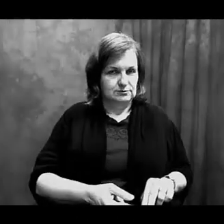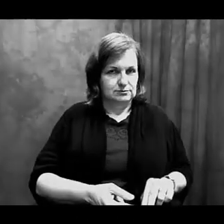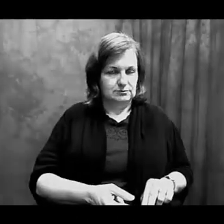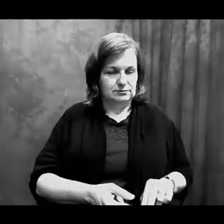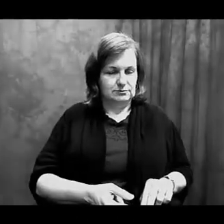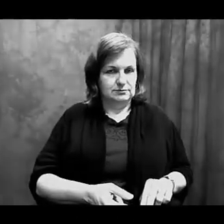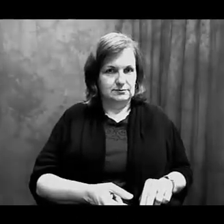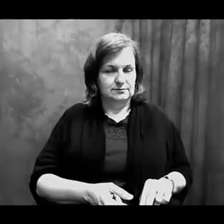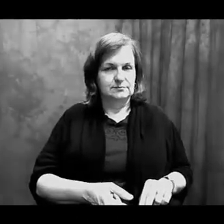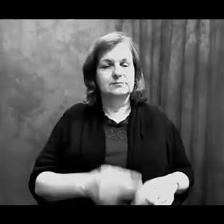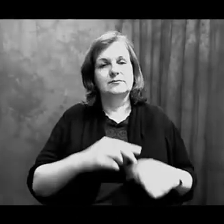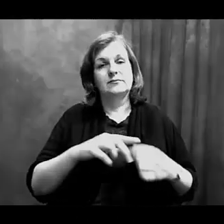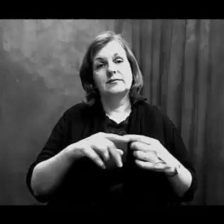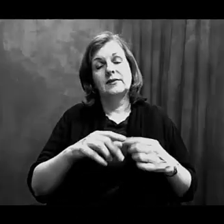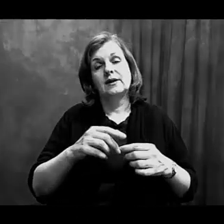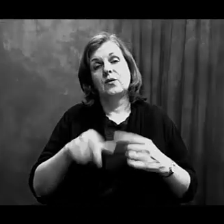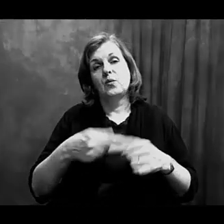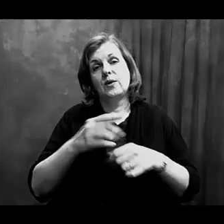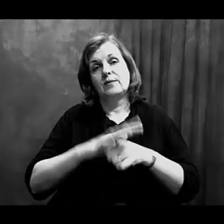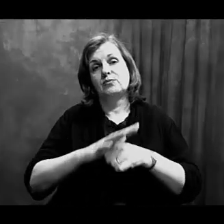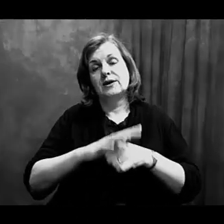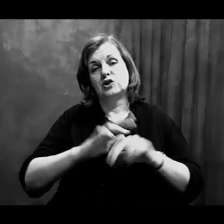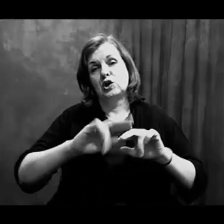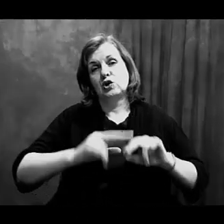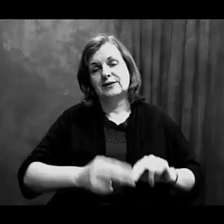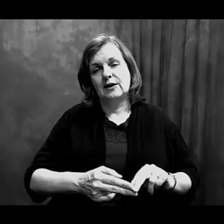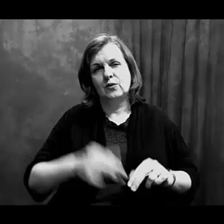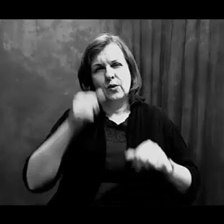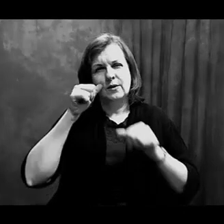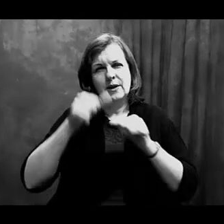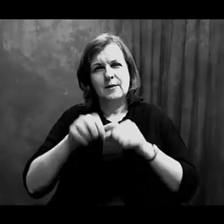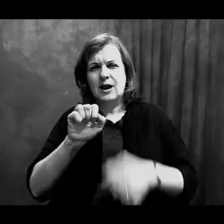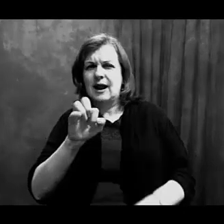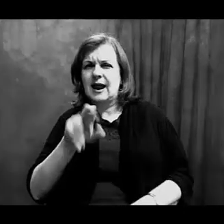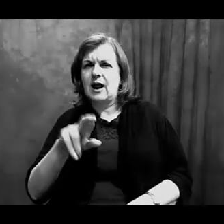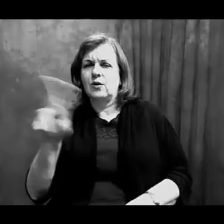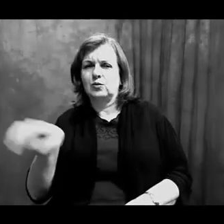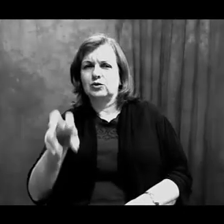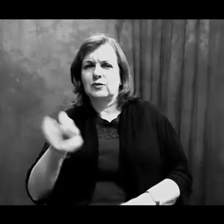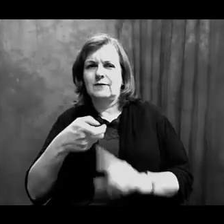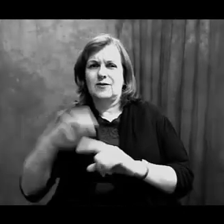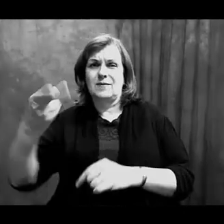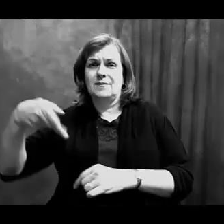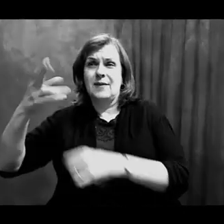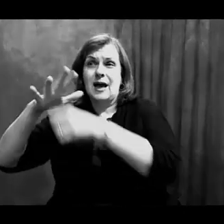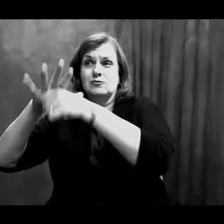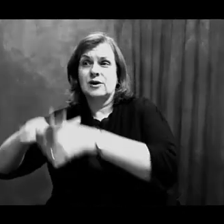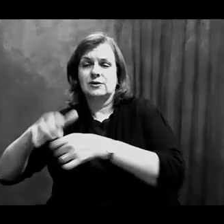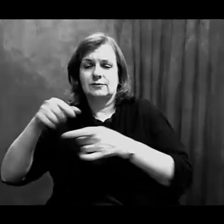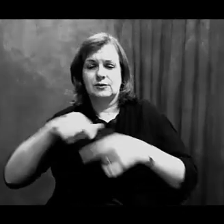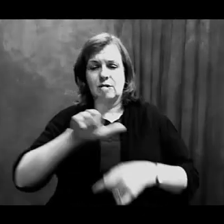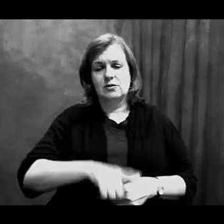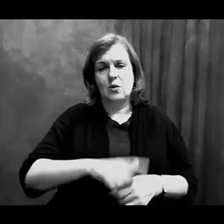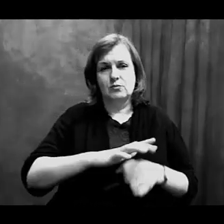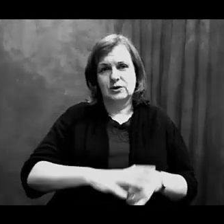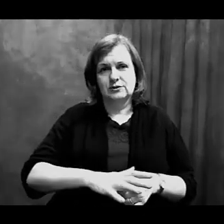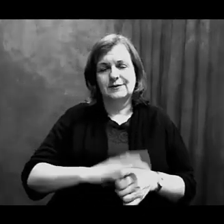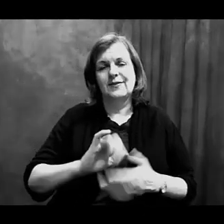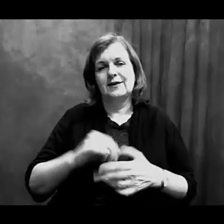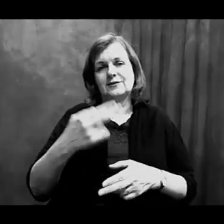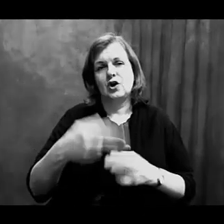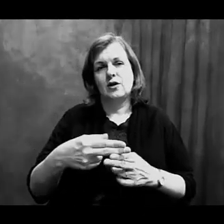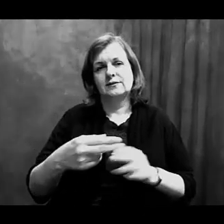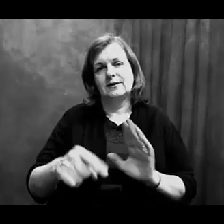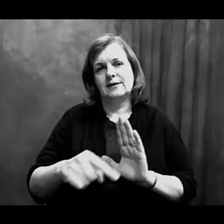When the pressure goes down, we look at air moving down a pressure gradient. Okay, this is something known as